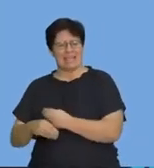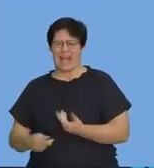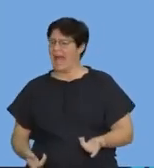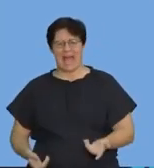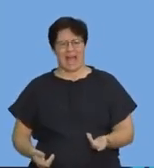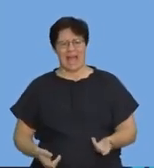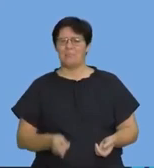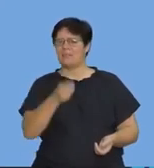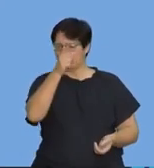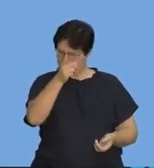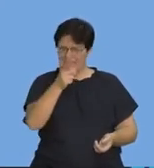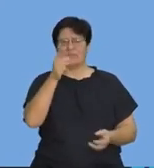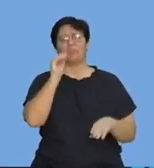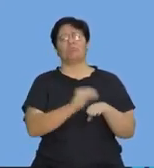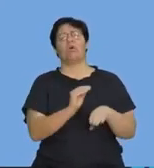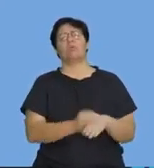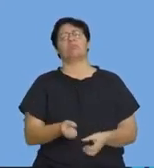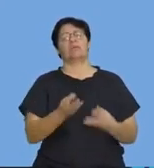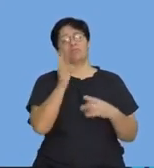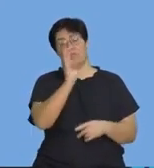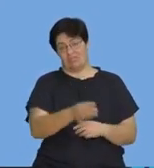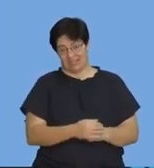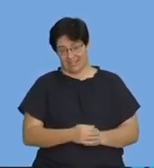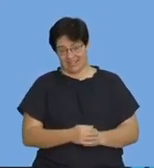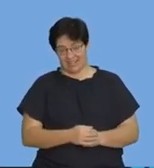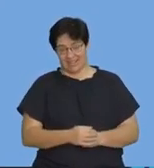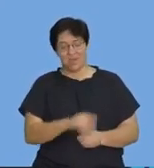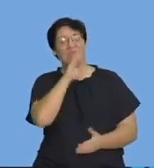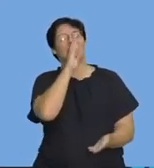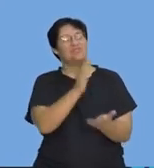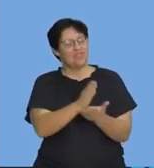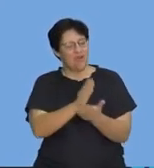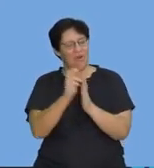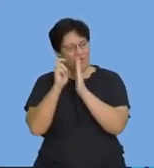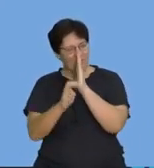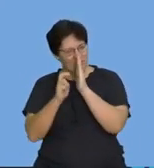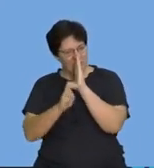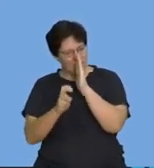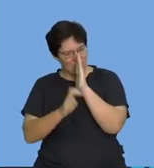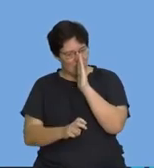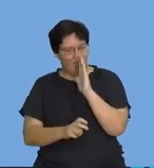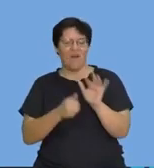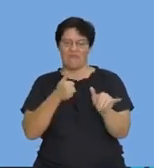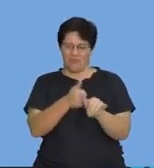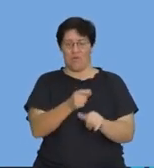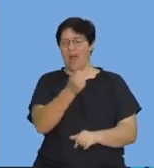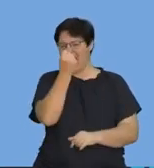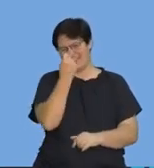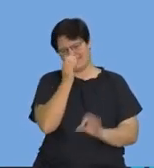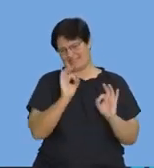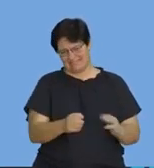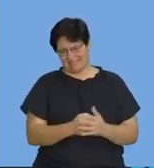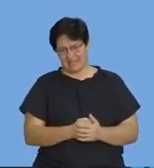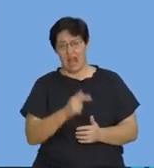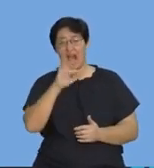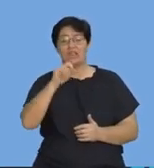the little things that are going to give you a problem. I promise you. Make sure that you do understand algebra, guys. Algebra is in